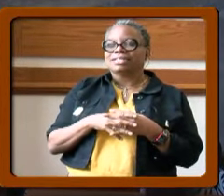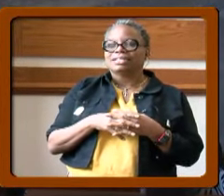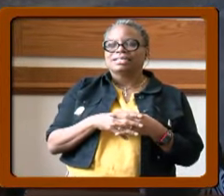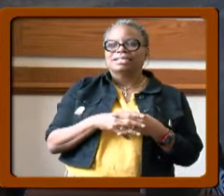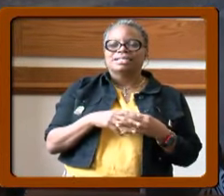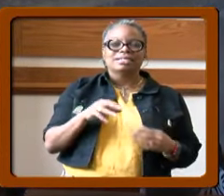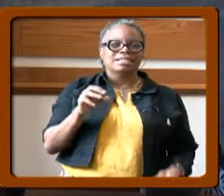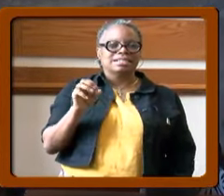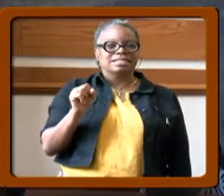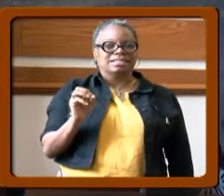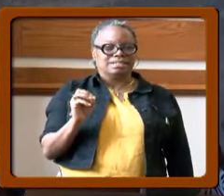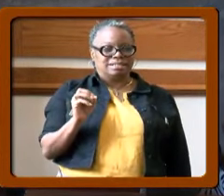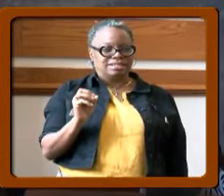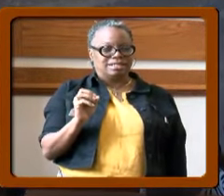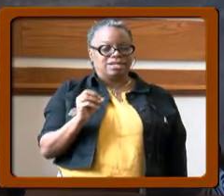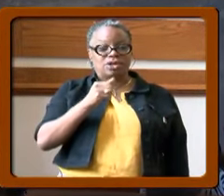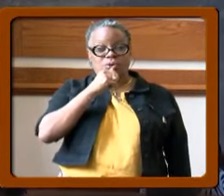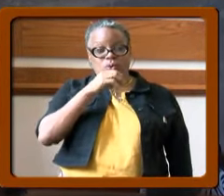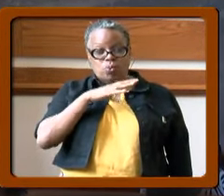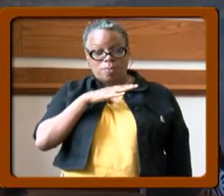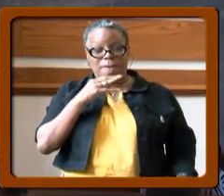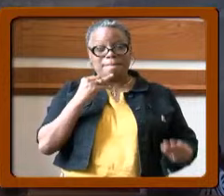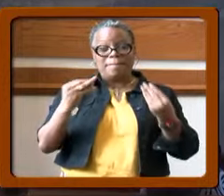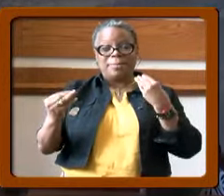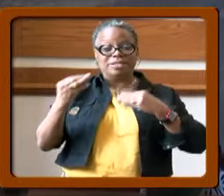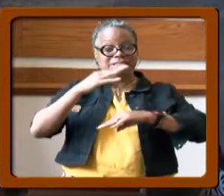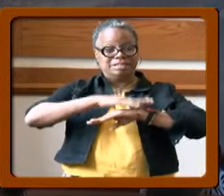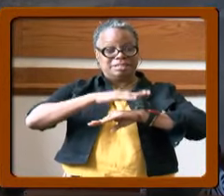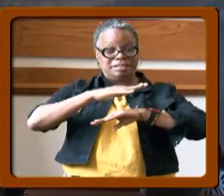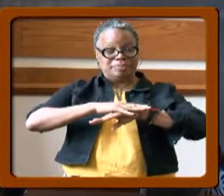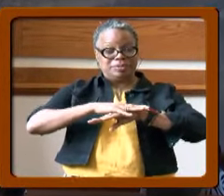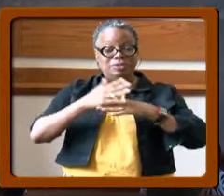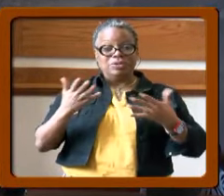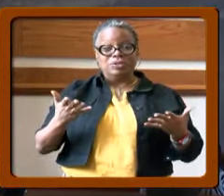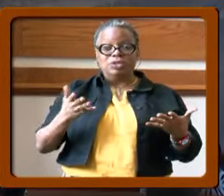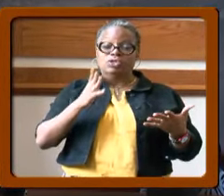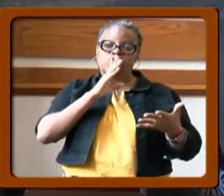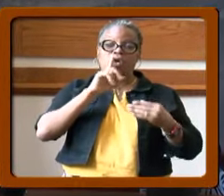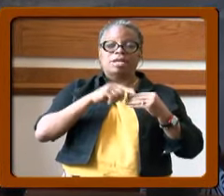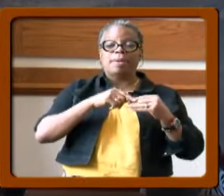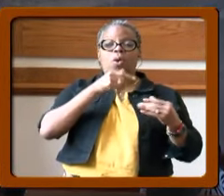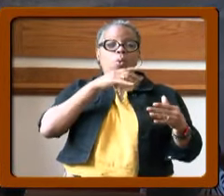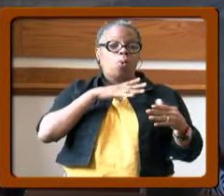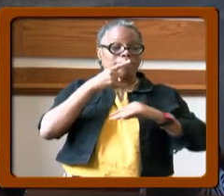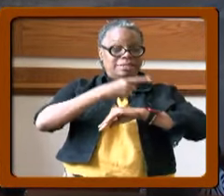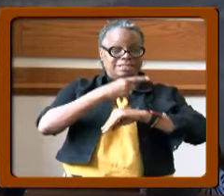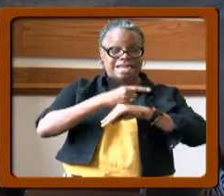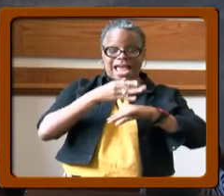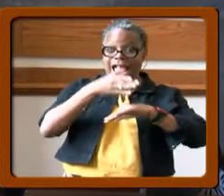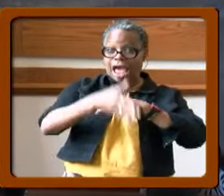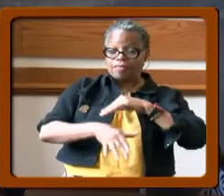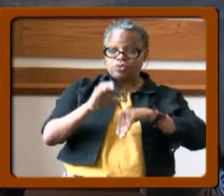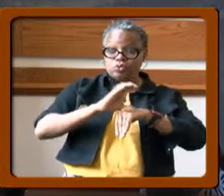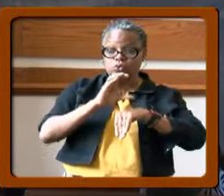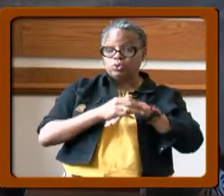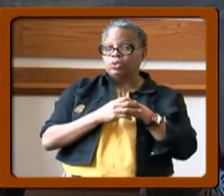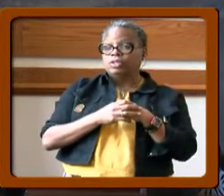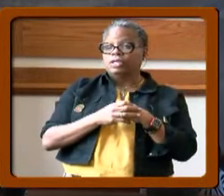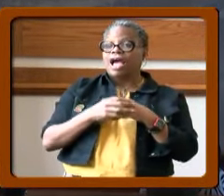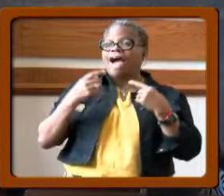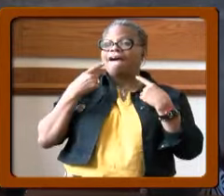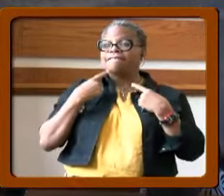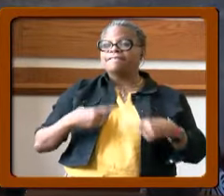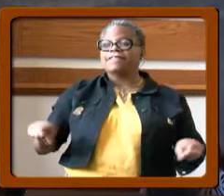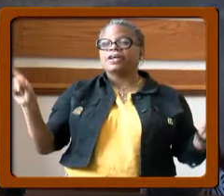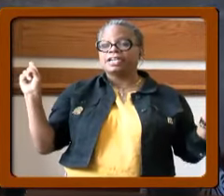So, women's ministry has a table in the narthex talking about Women's Day right after church.